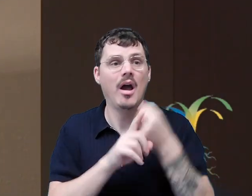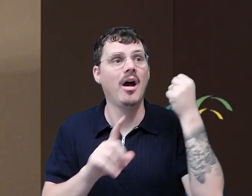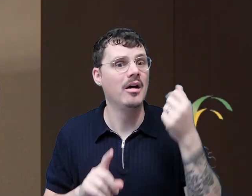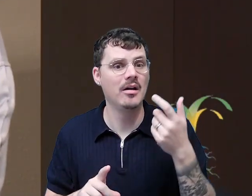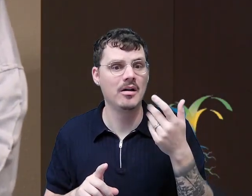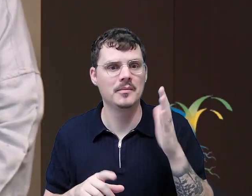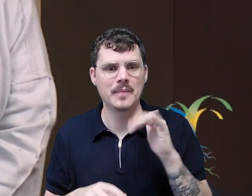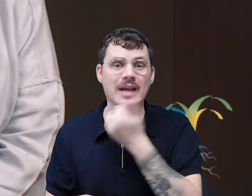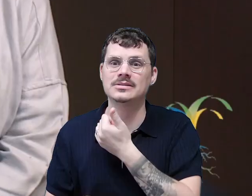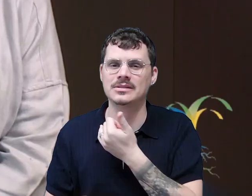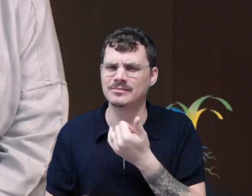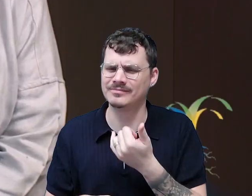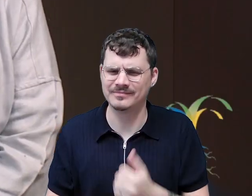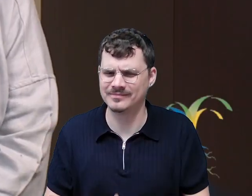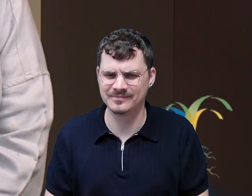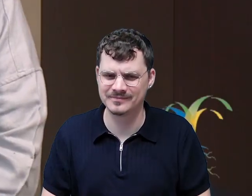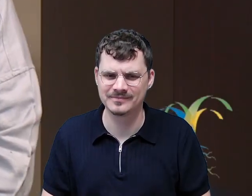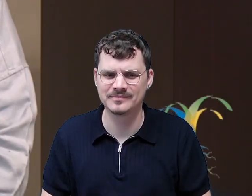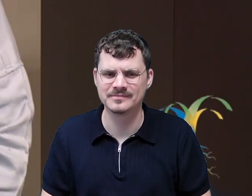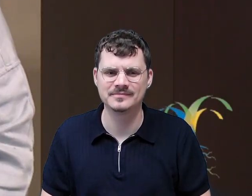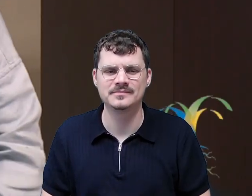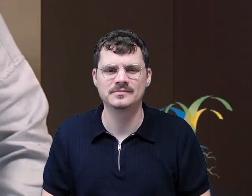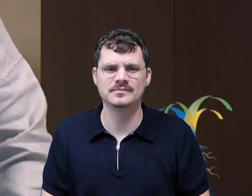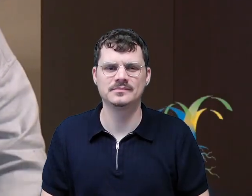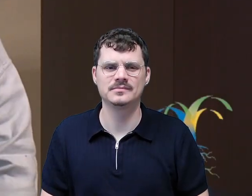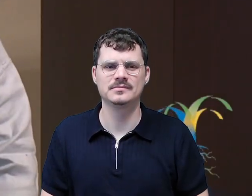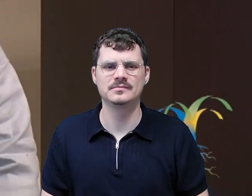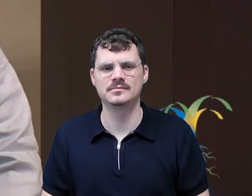that by accident.